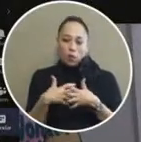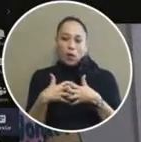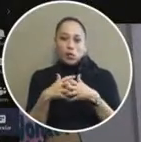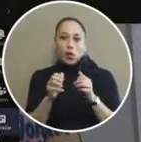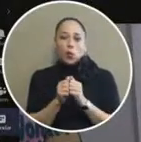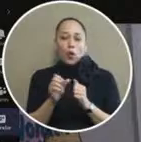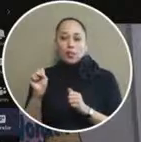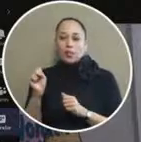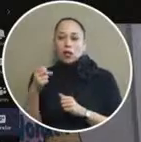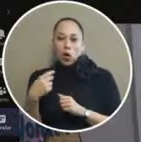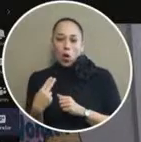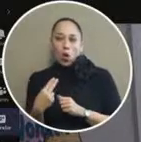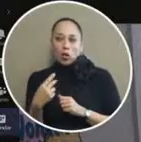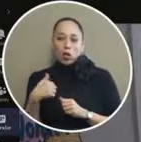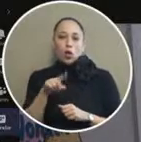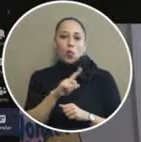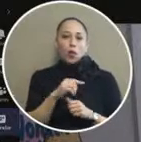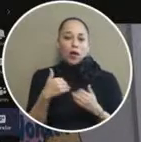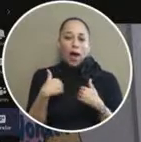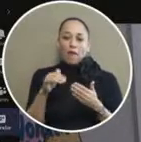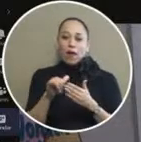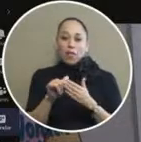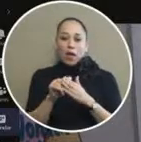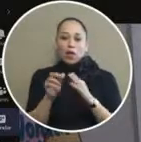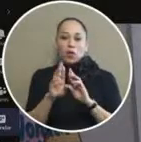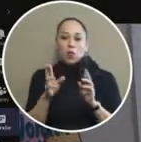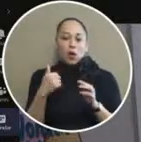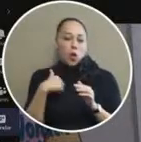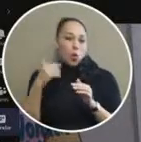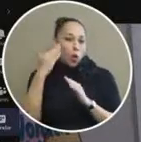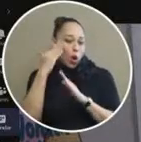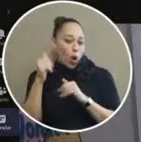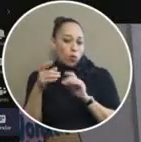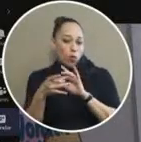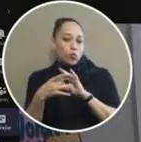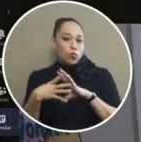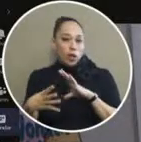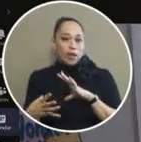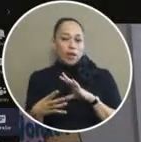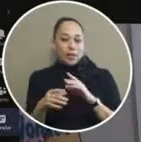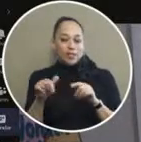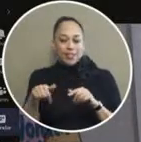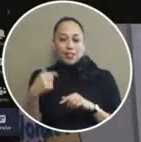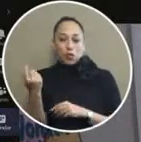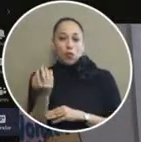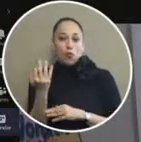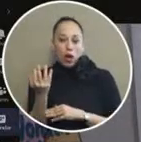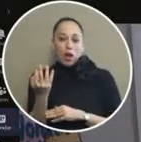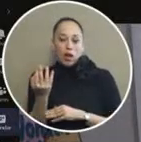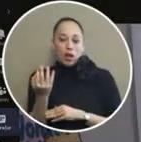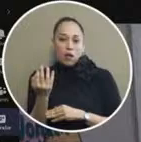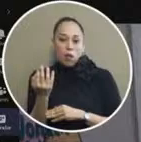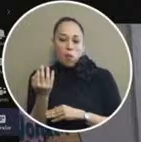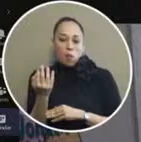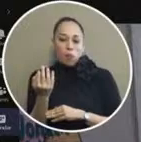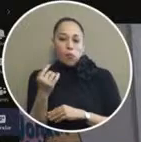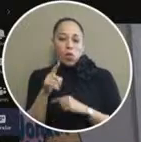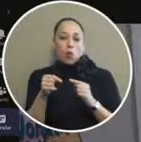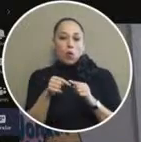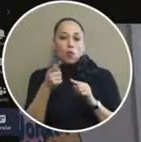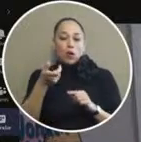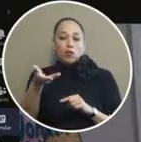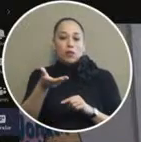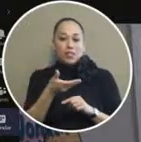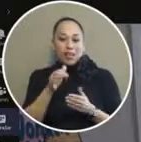with our stakeholders. We have that draft ready now. We hope to release it this Friday. Once we receive